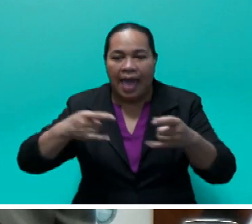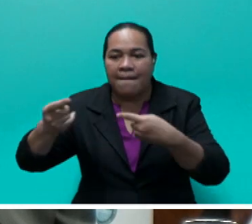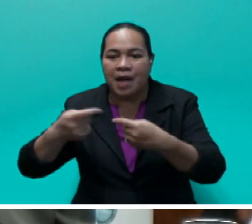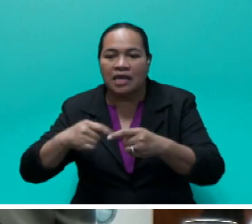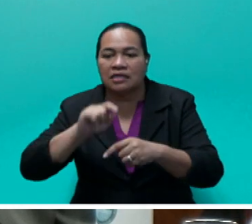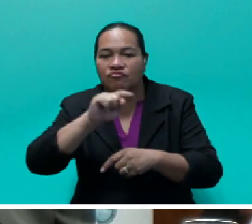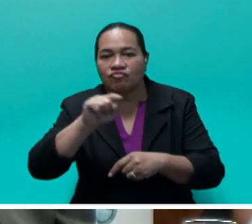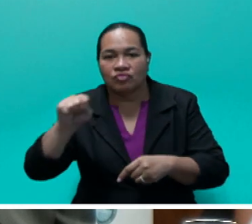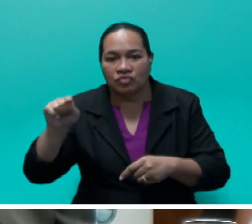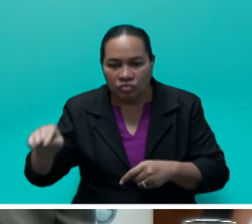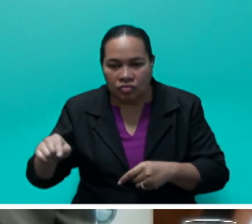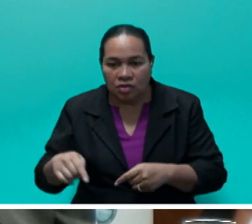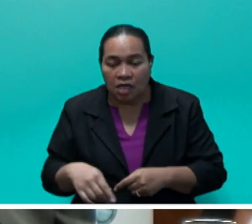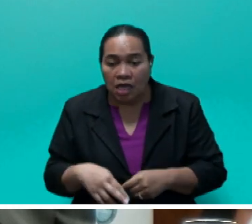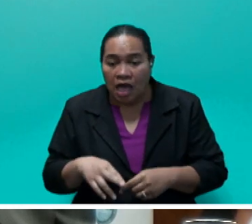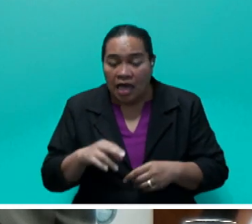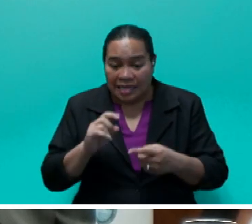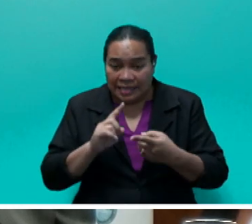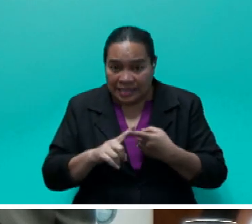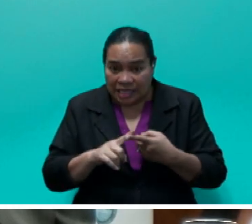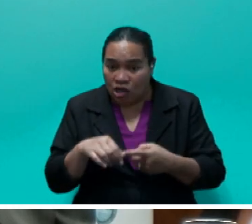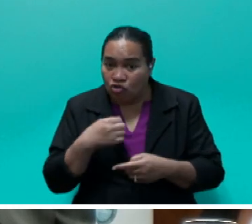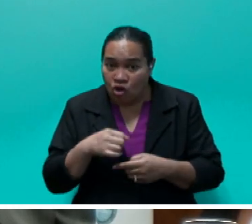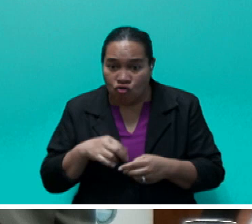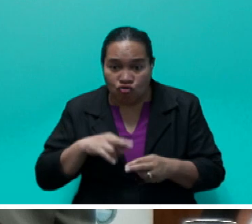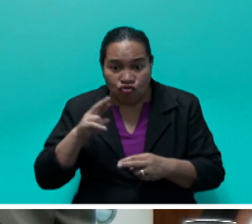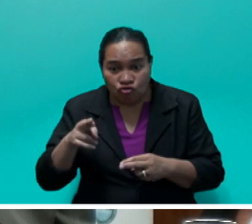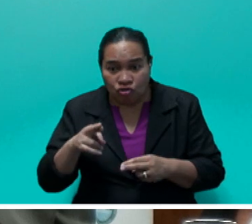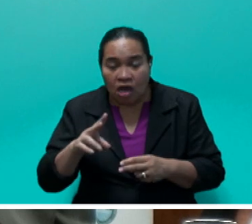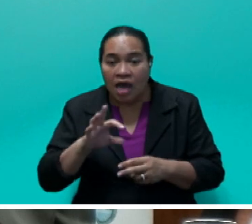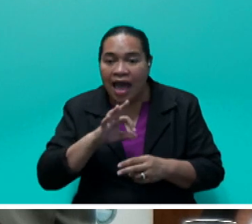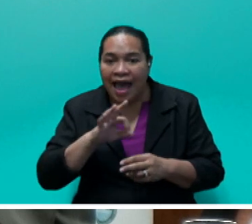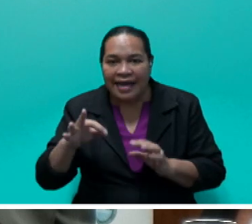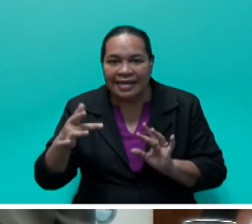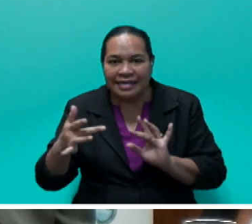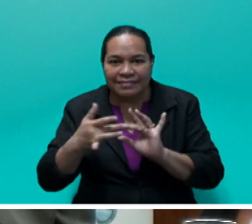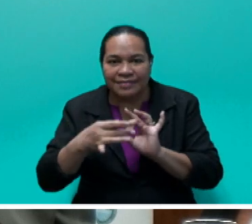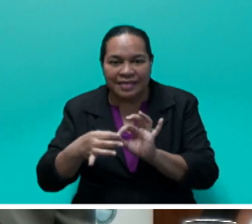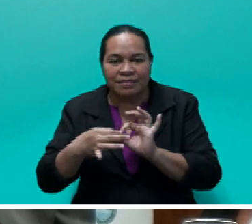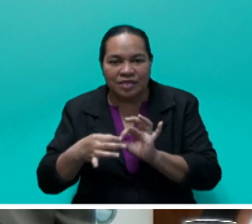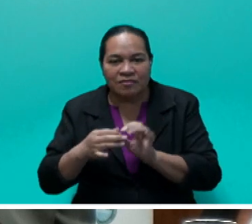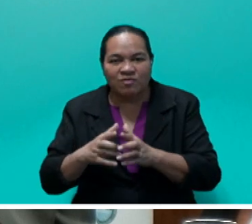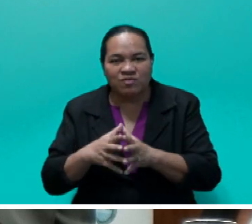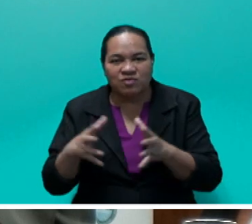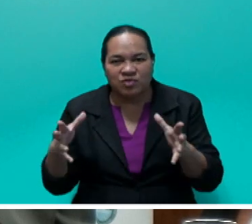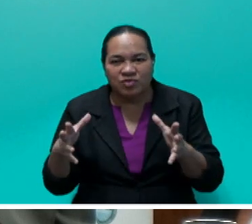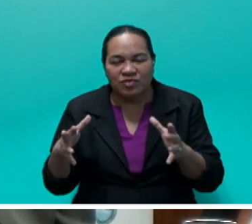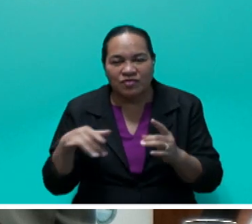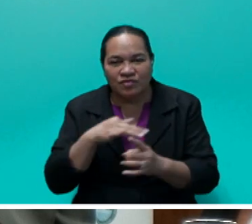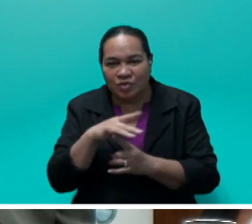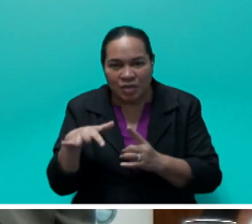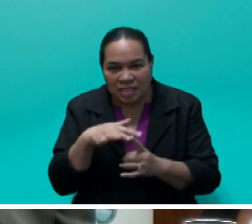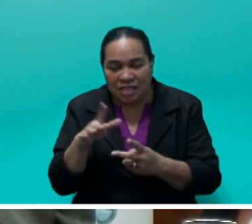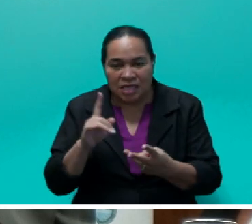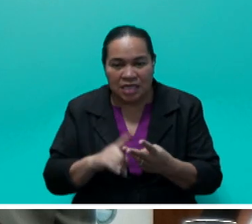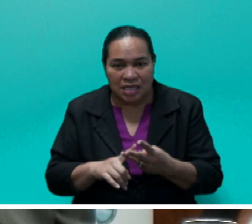Key features include no route restrictions, unlimited frequency and capacity, and deregulated pricing, where airlines